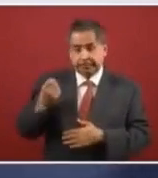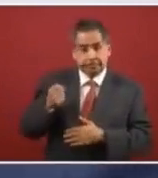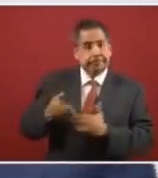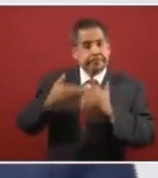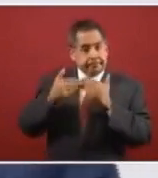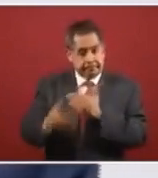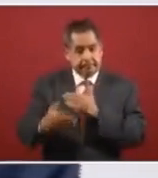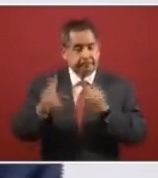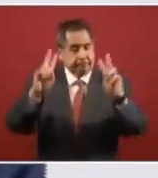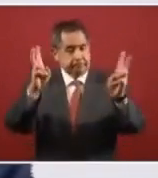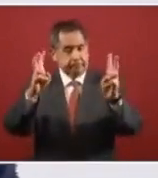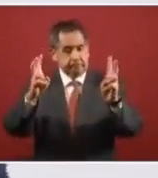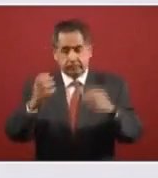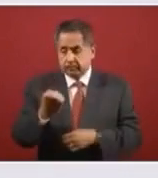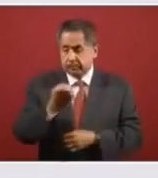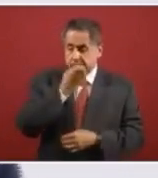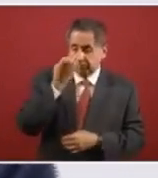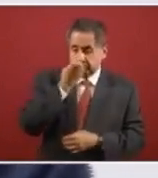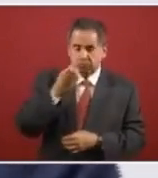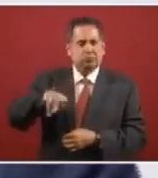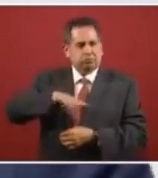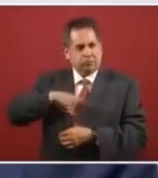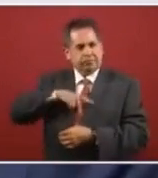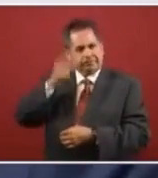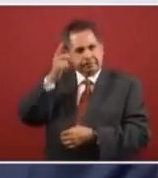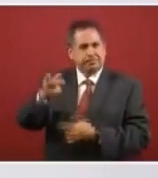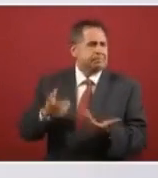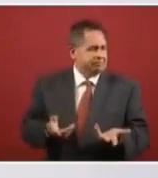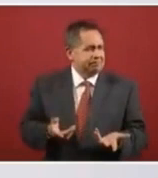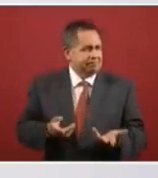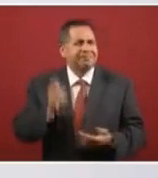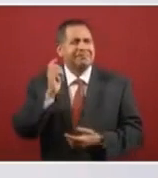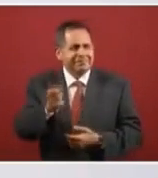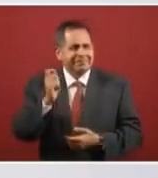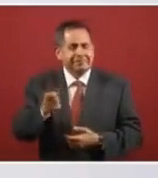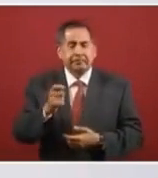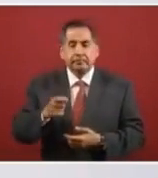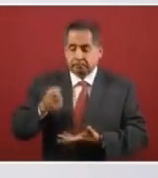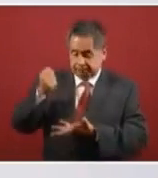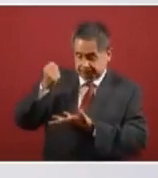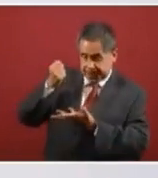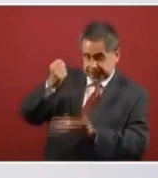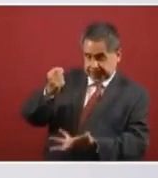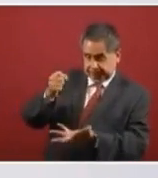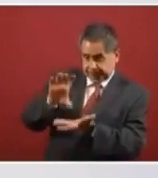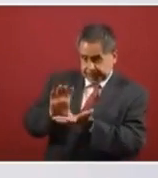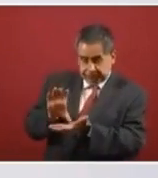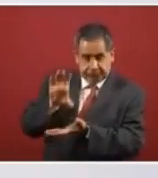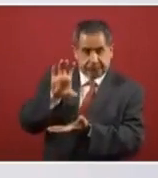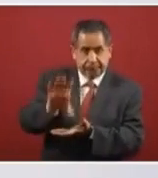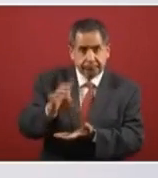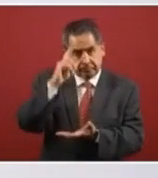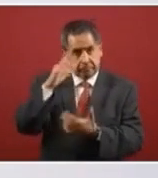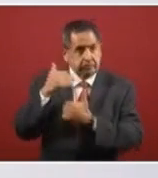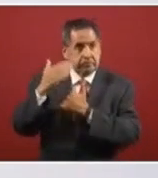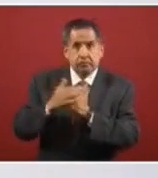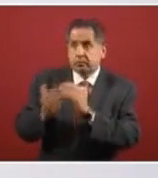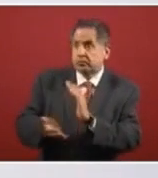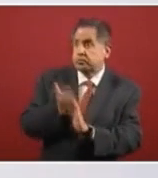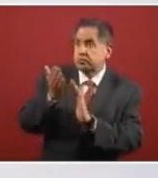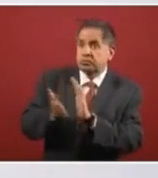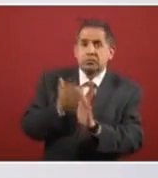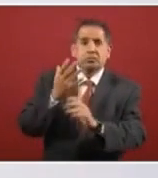started a program school is ours which means we give the budget for the